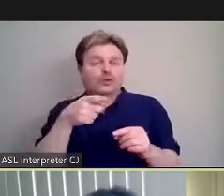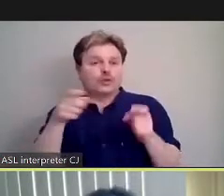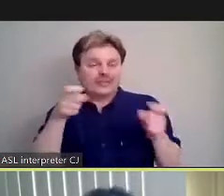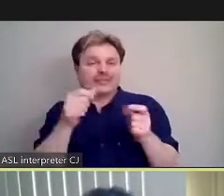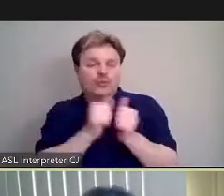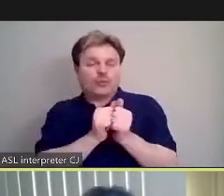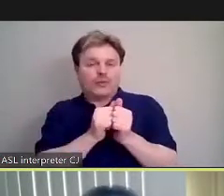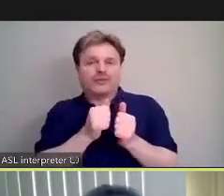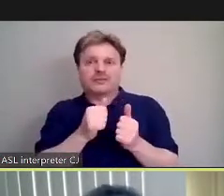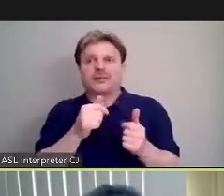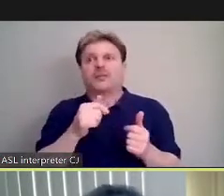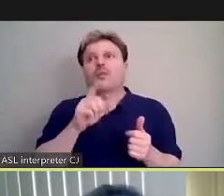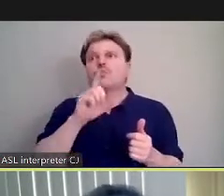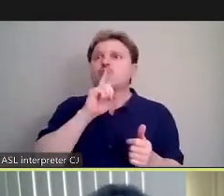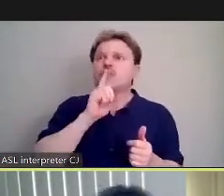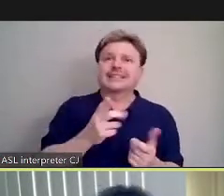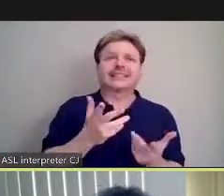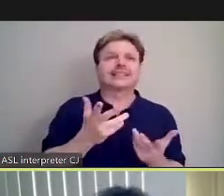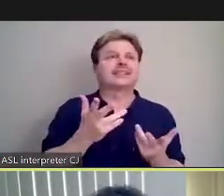really, really